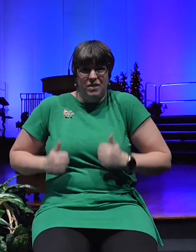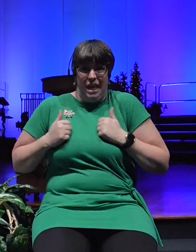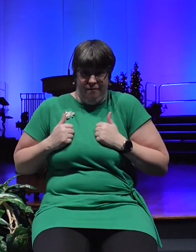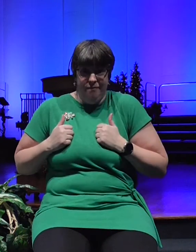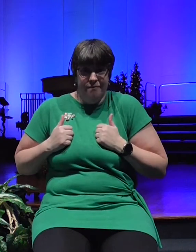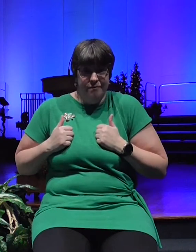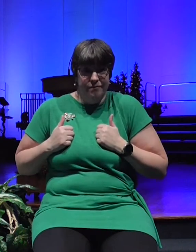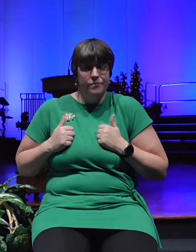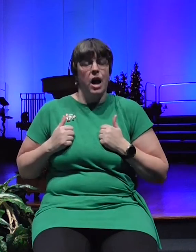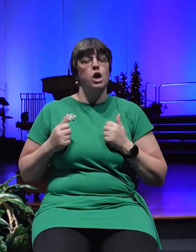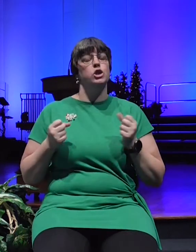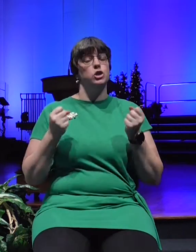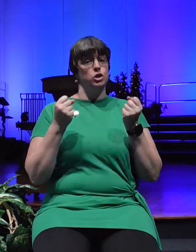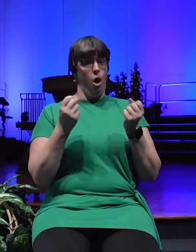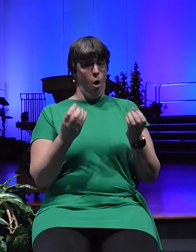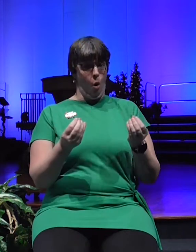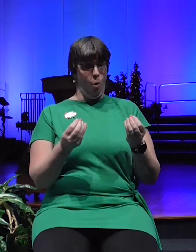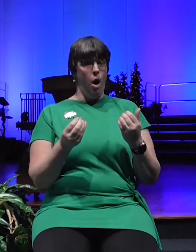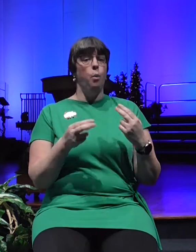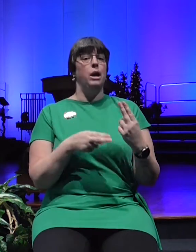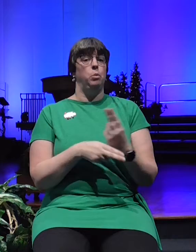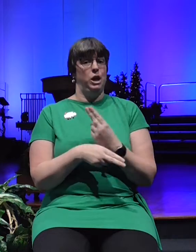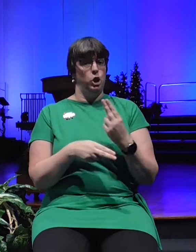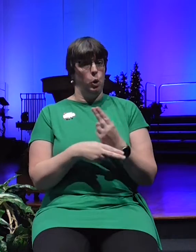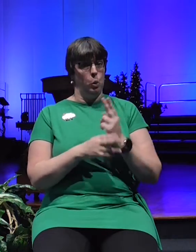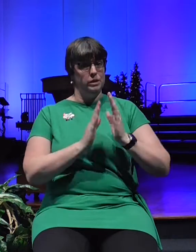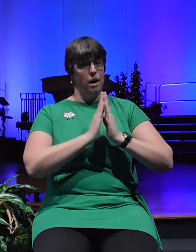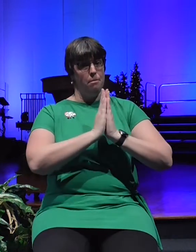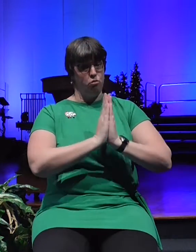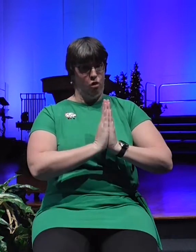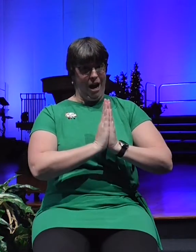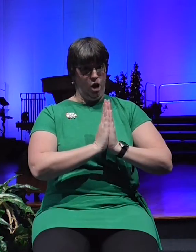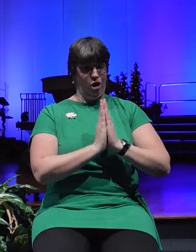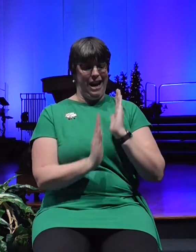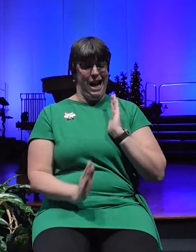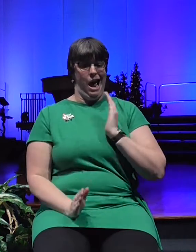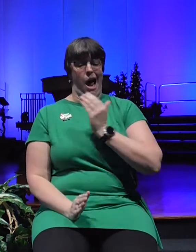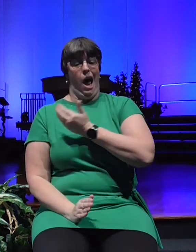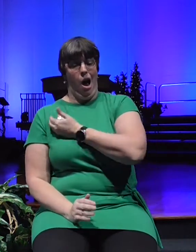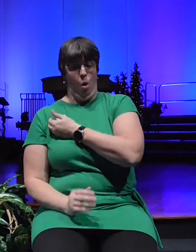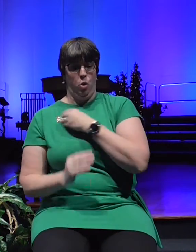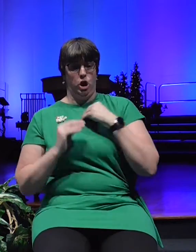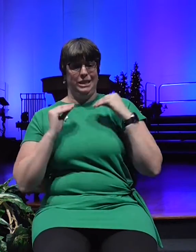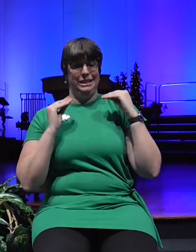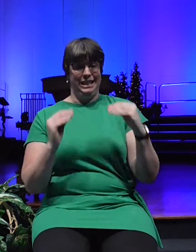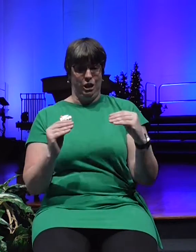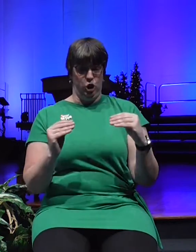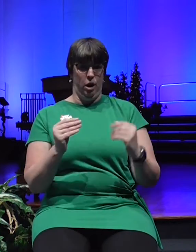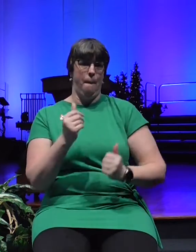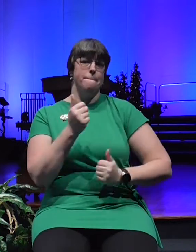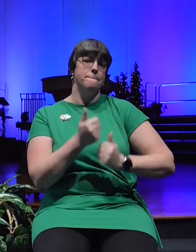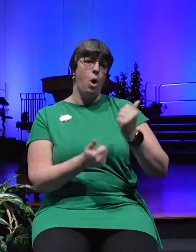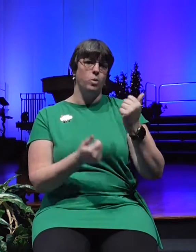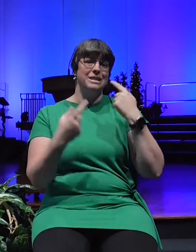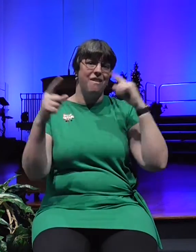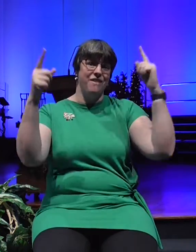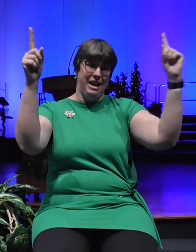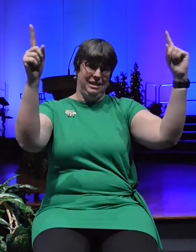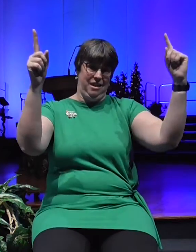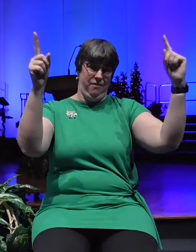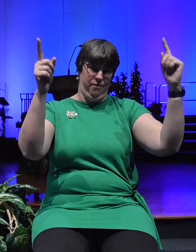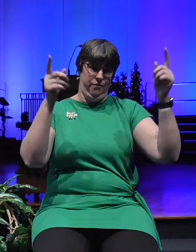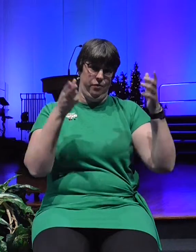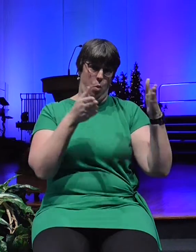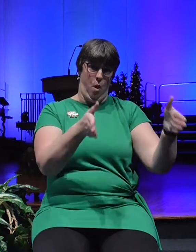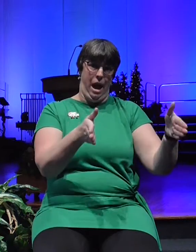And therefore, when we use prayer, in our world, in our teaching, the most effective way to pray is